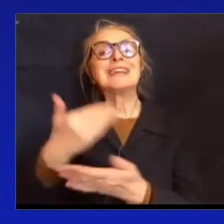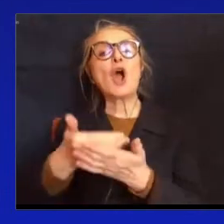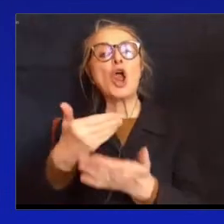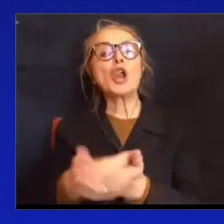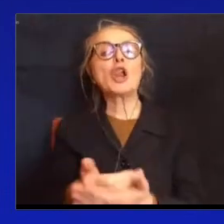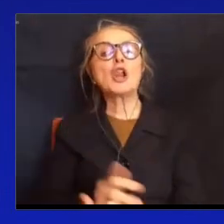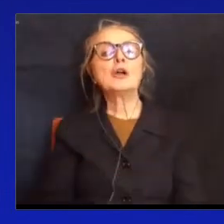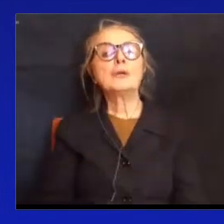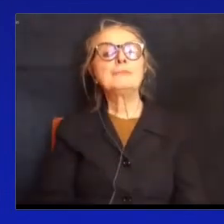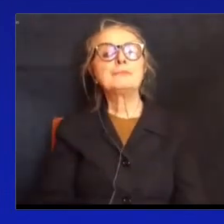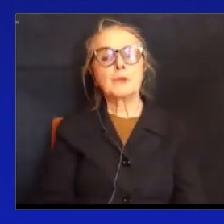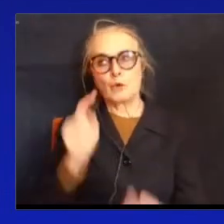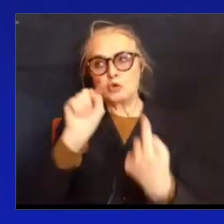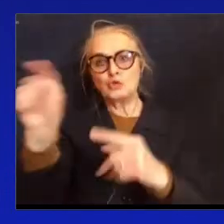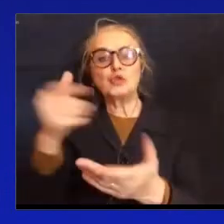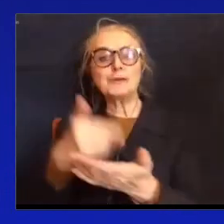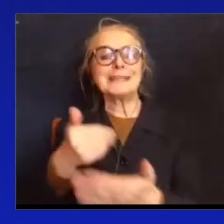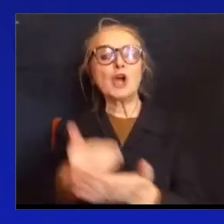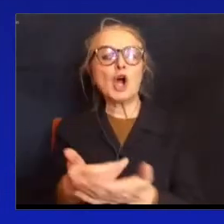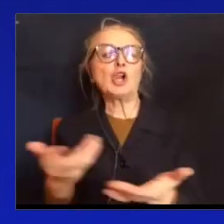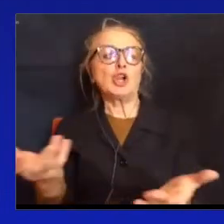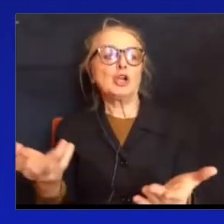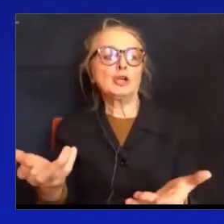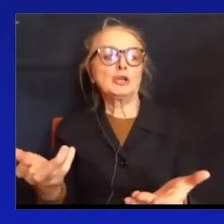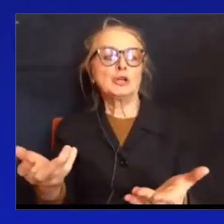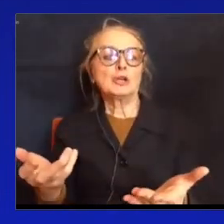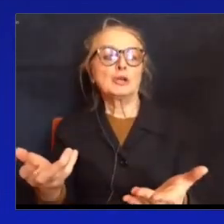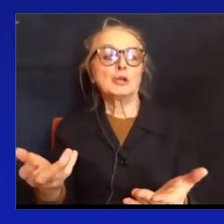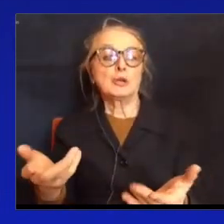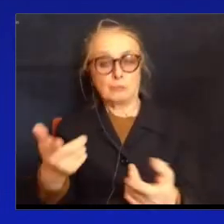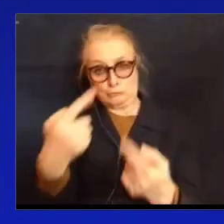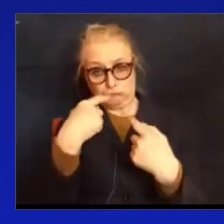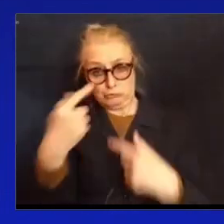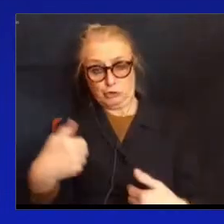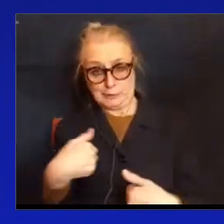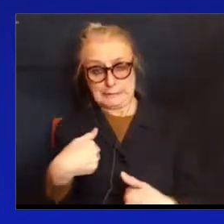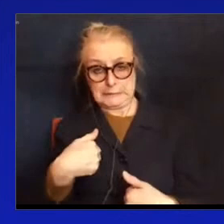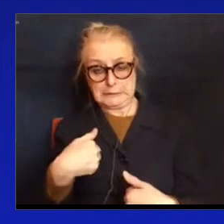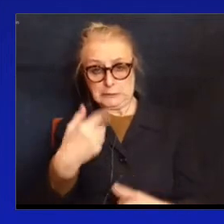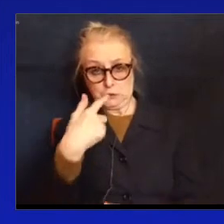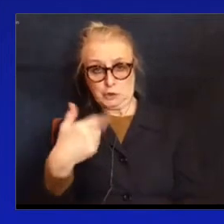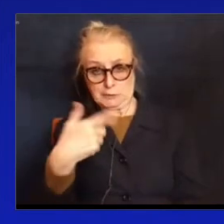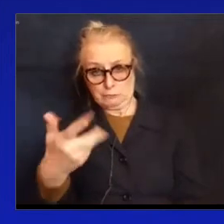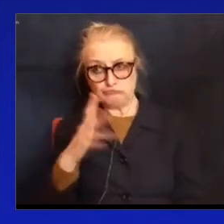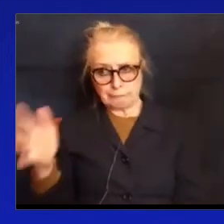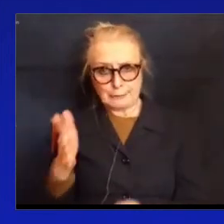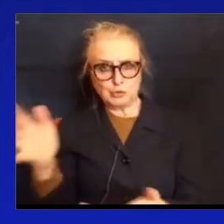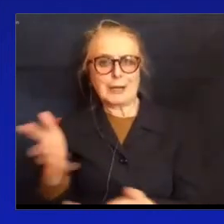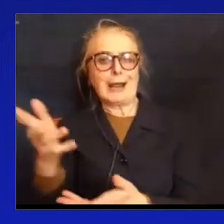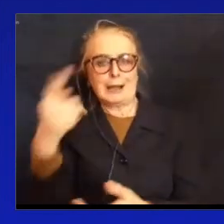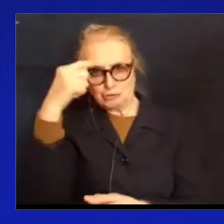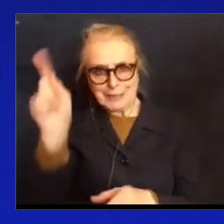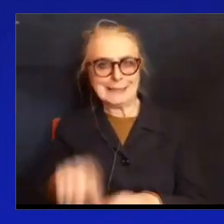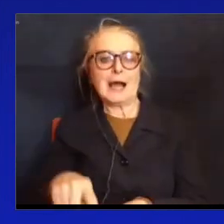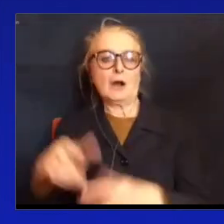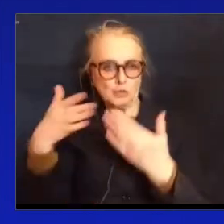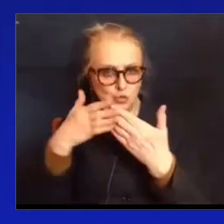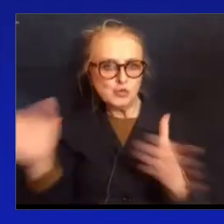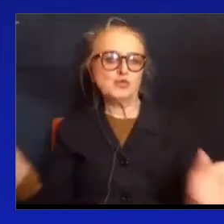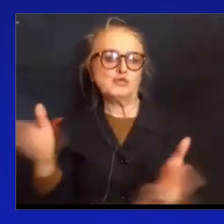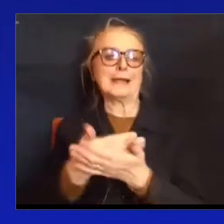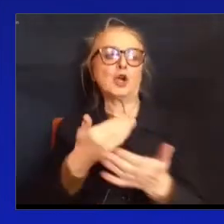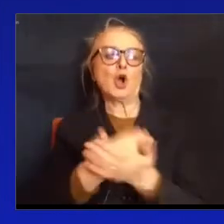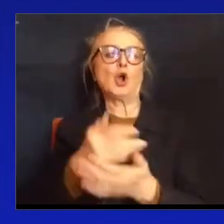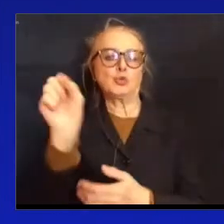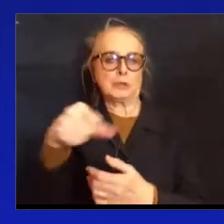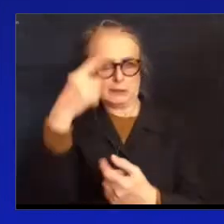you are supporting reopening schools as quickly as possible. We're hearing from sick kids with their report last week. I just